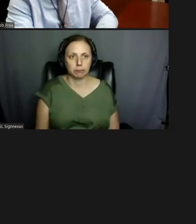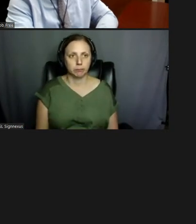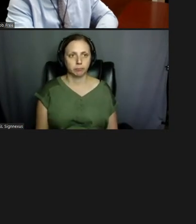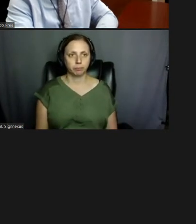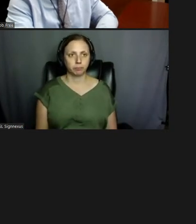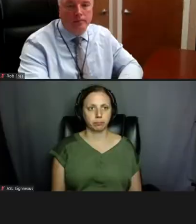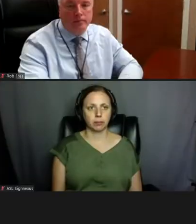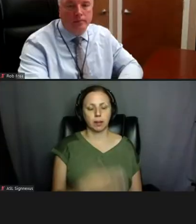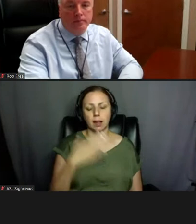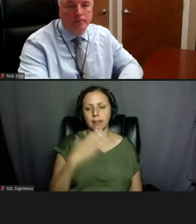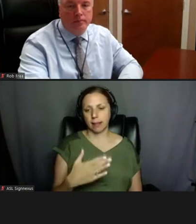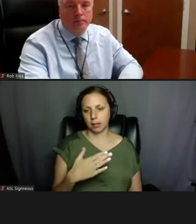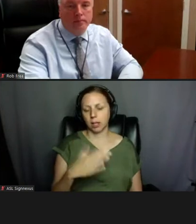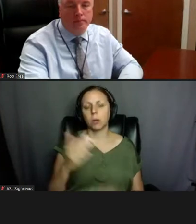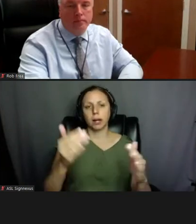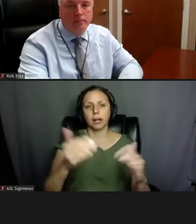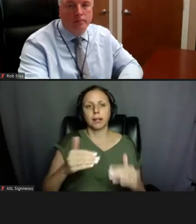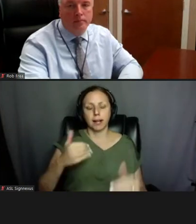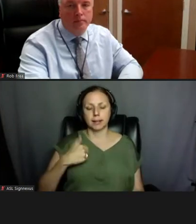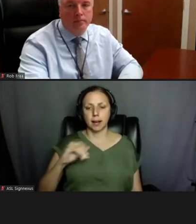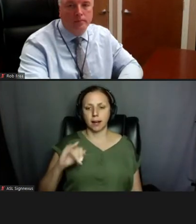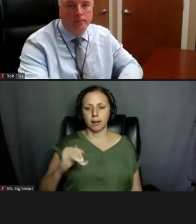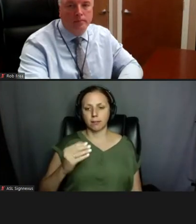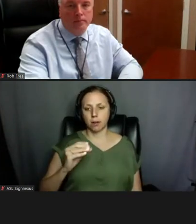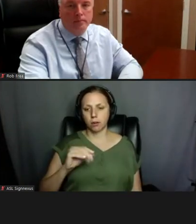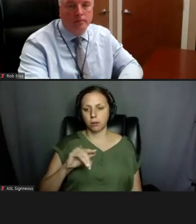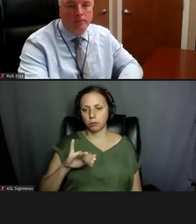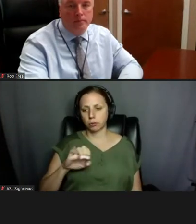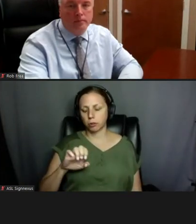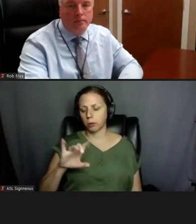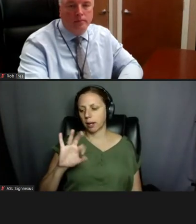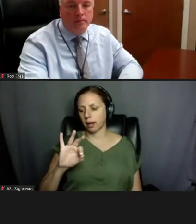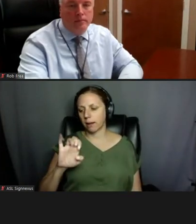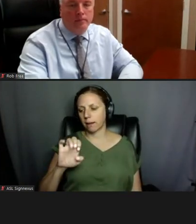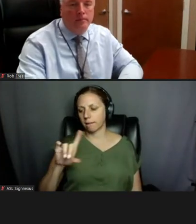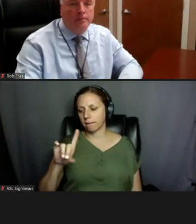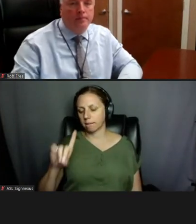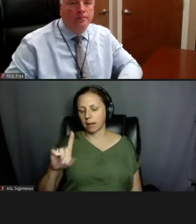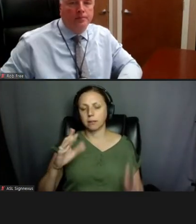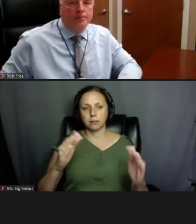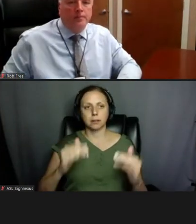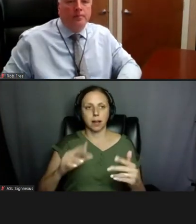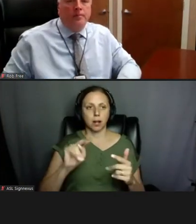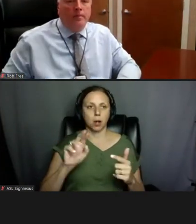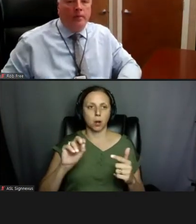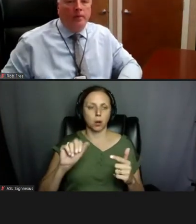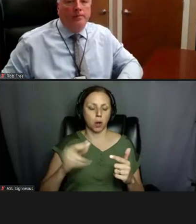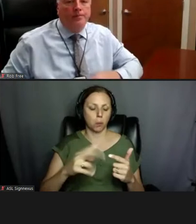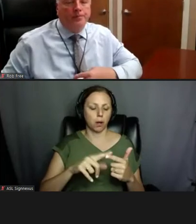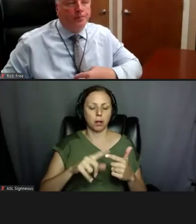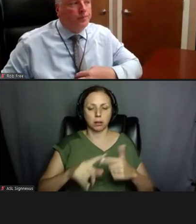Thank you, Alvina. So next we have Jody Feld, followed by Noah Steinberg.